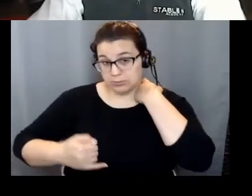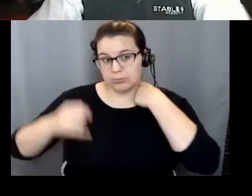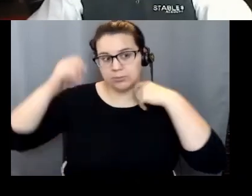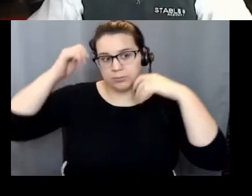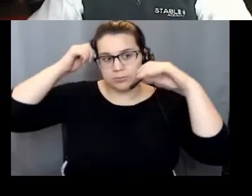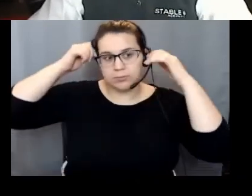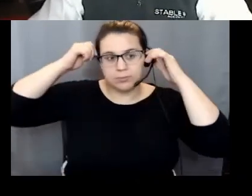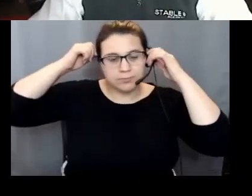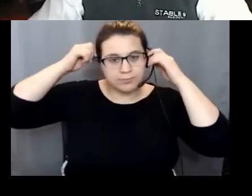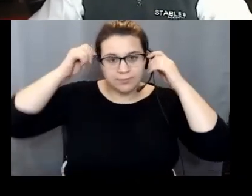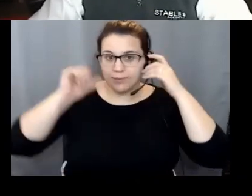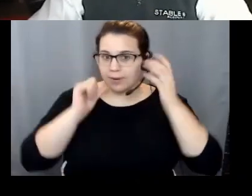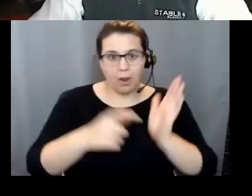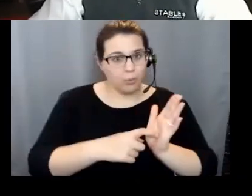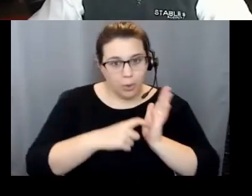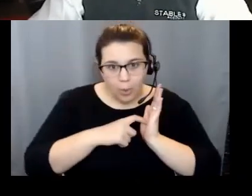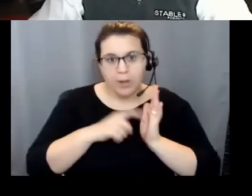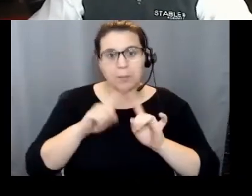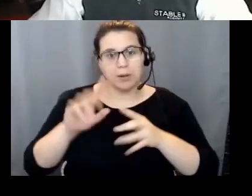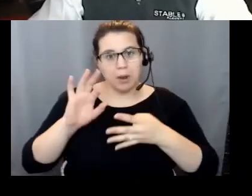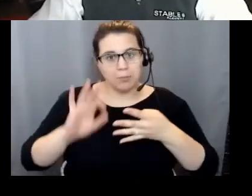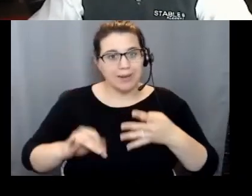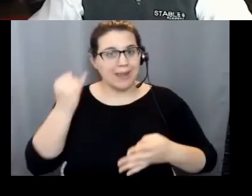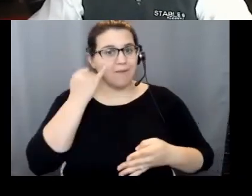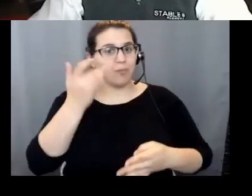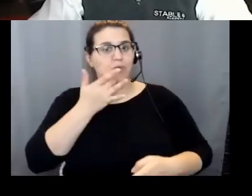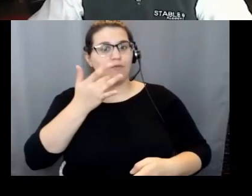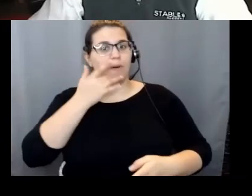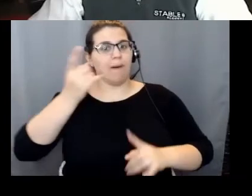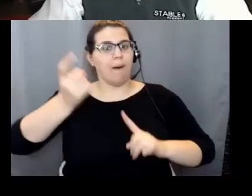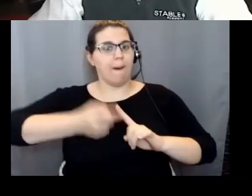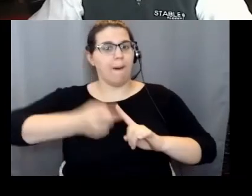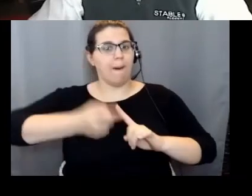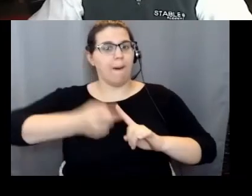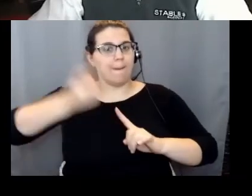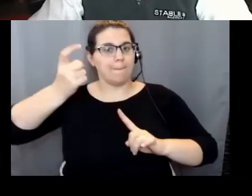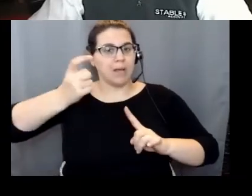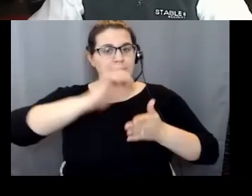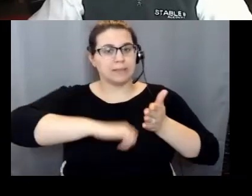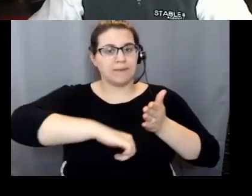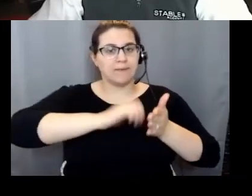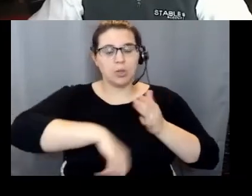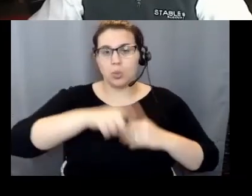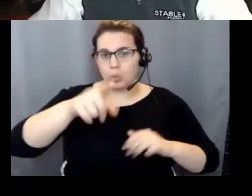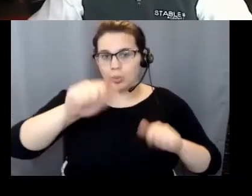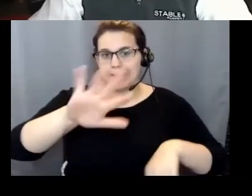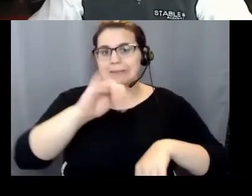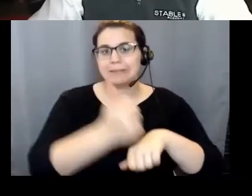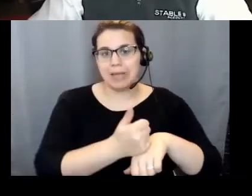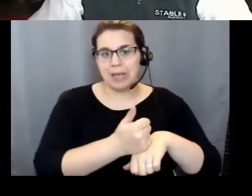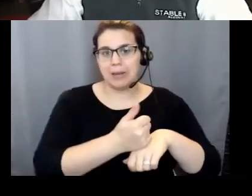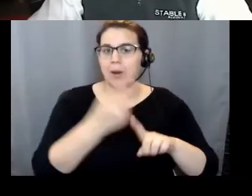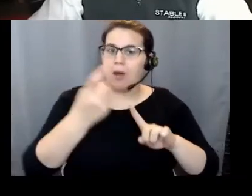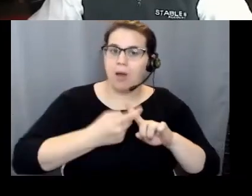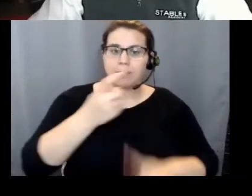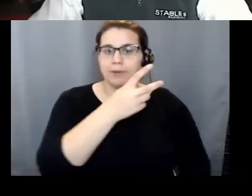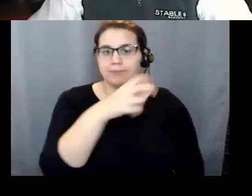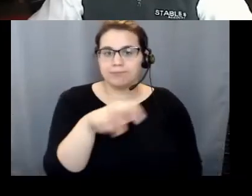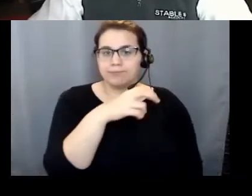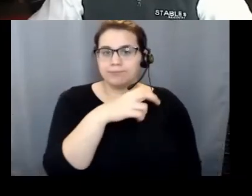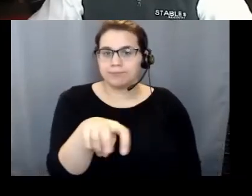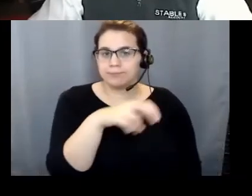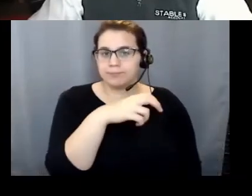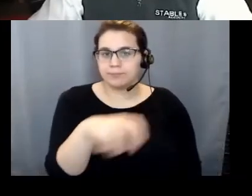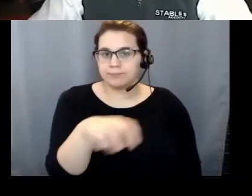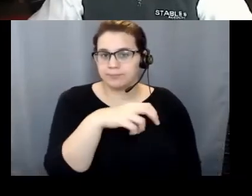part, but for those that would like to automate their savings, you can set up recurring contributions. These contributions,